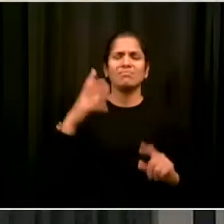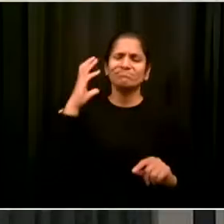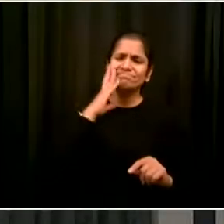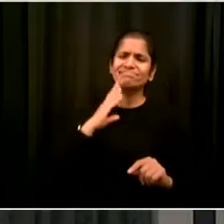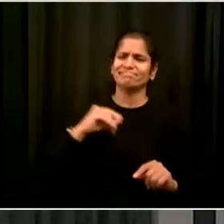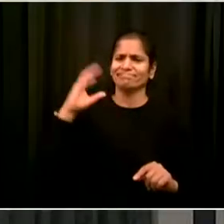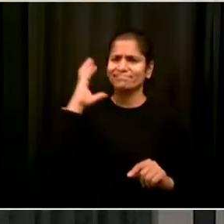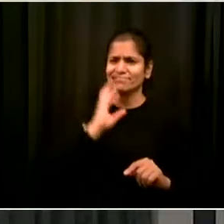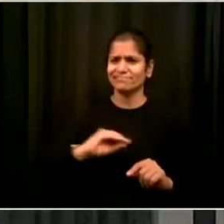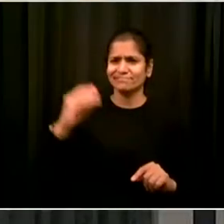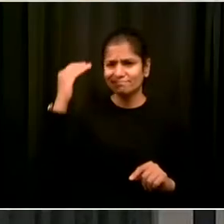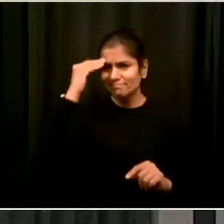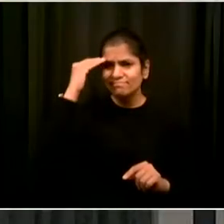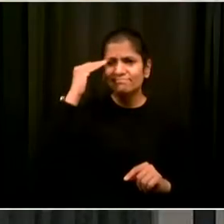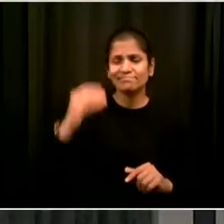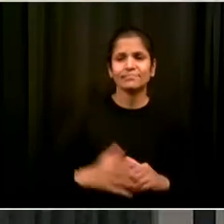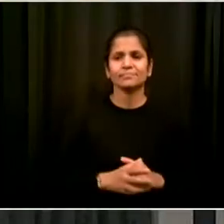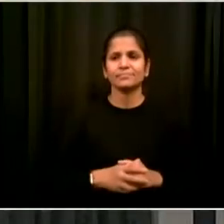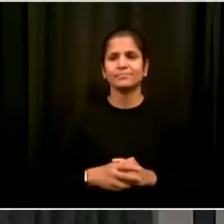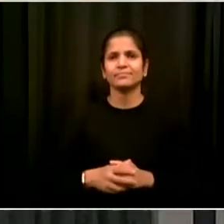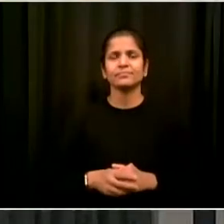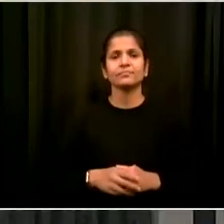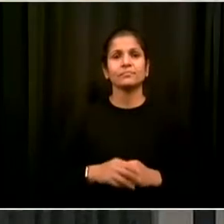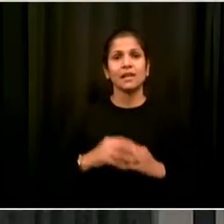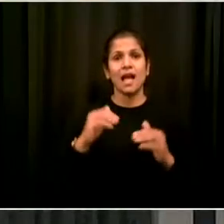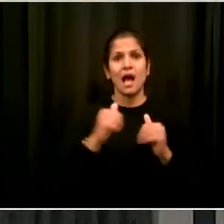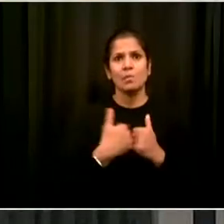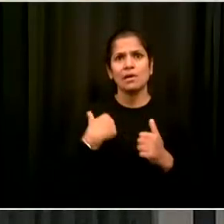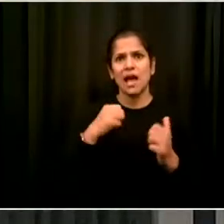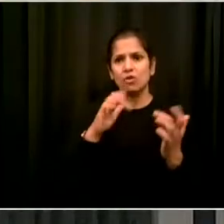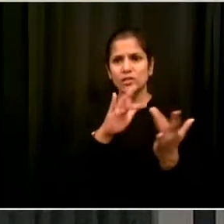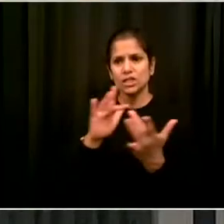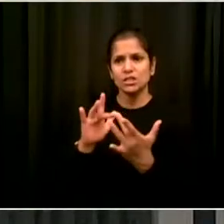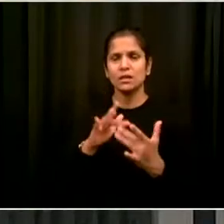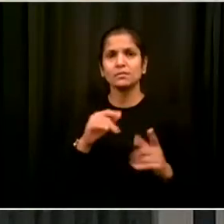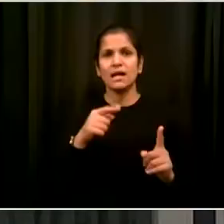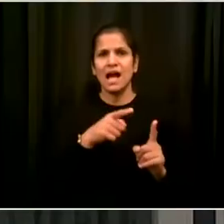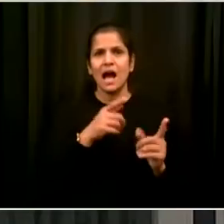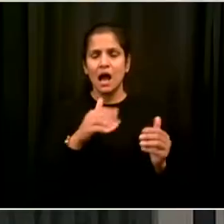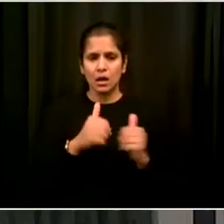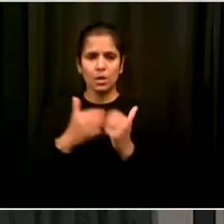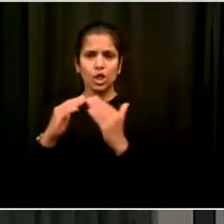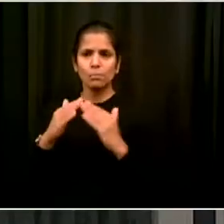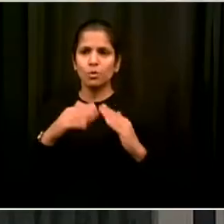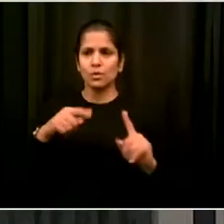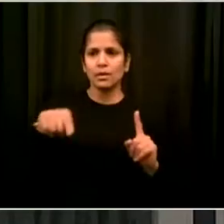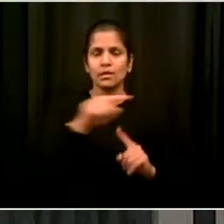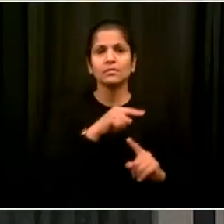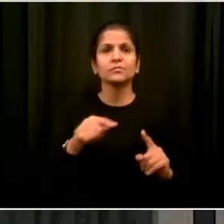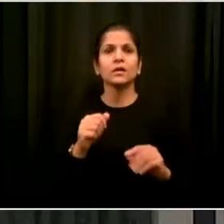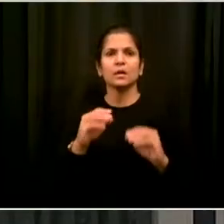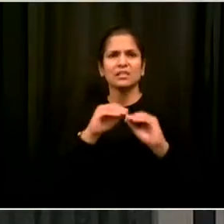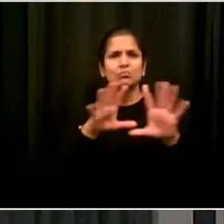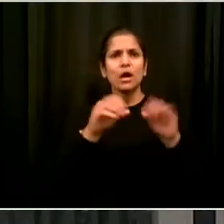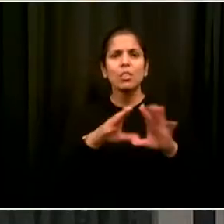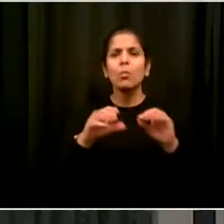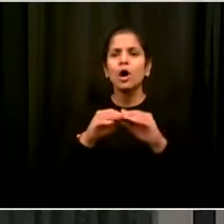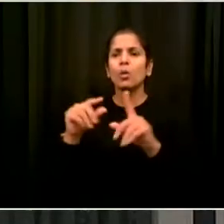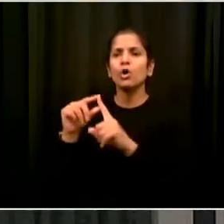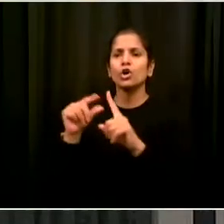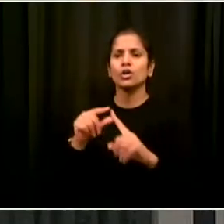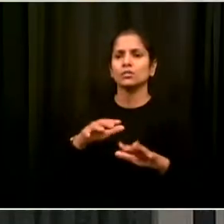areas of focus, how we reach deep into communities and get the word out, especially from trusted messengers. Sadia.